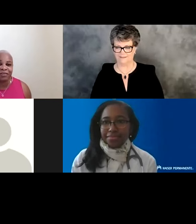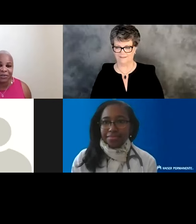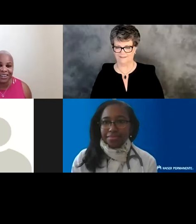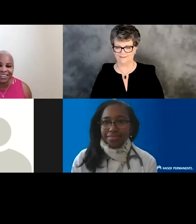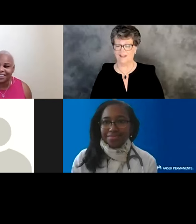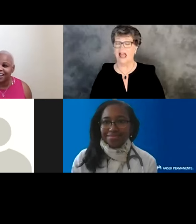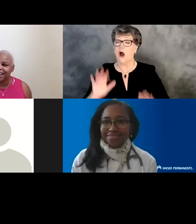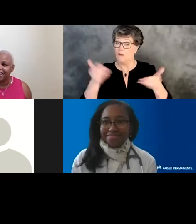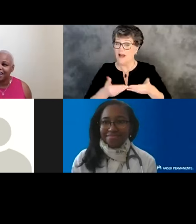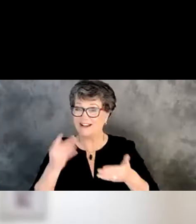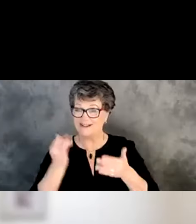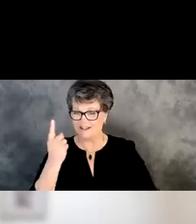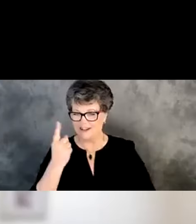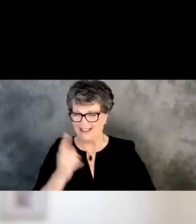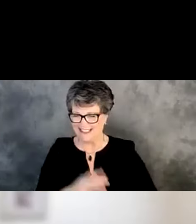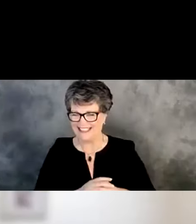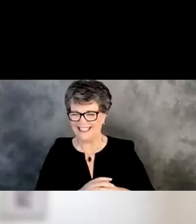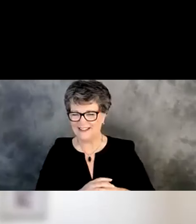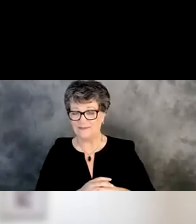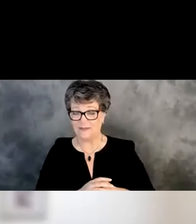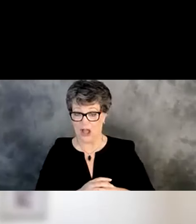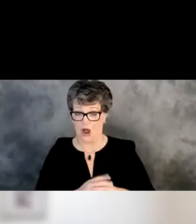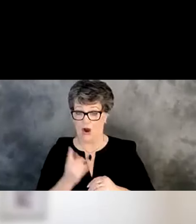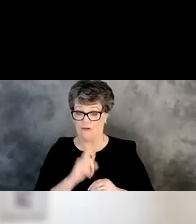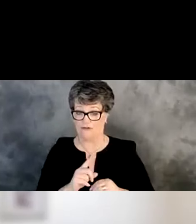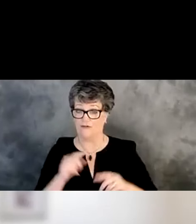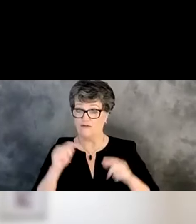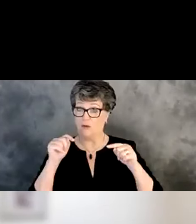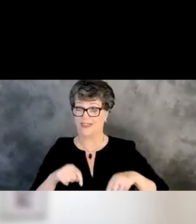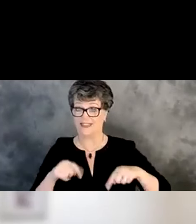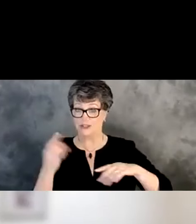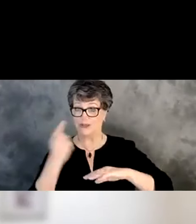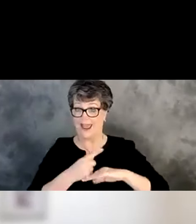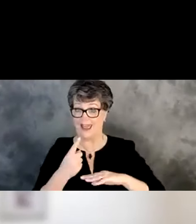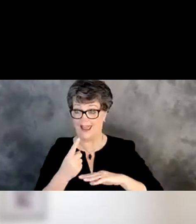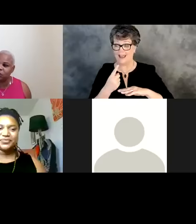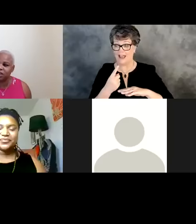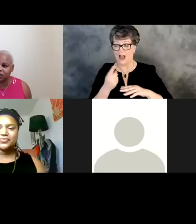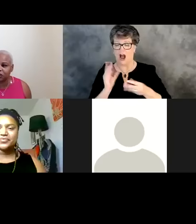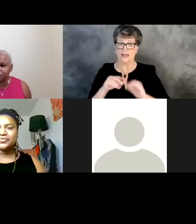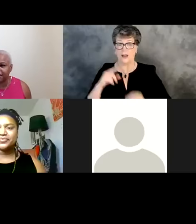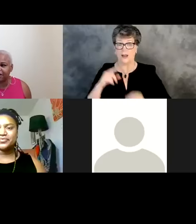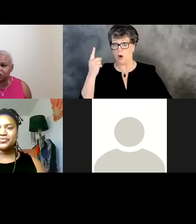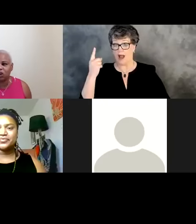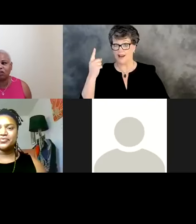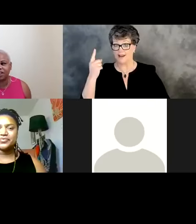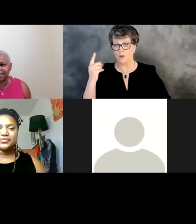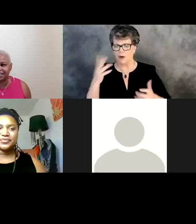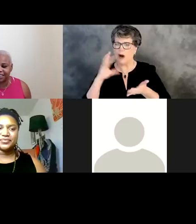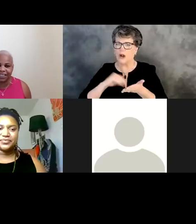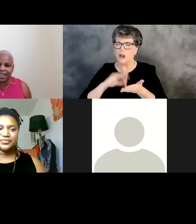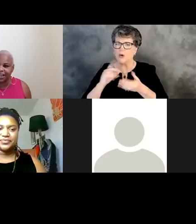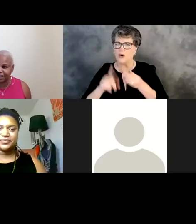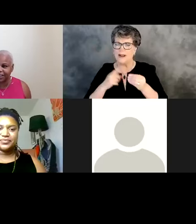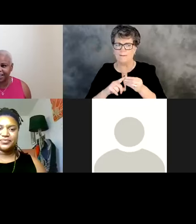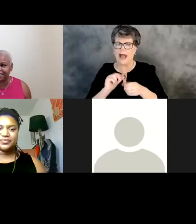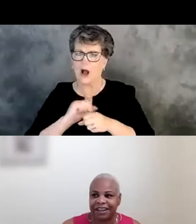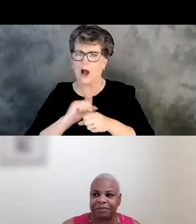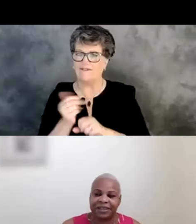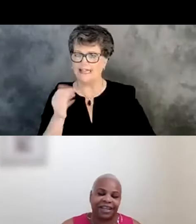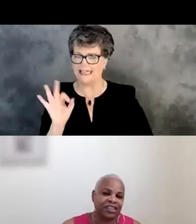Welcome, everyone. For our purpose, our number one is we want to learn about COVID-19 and